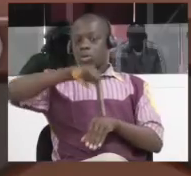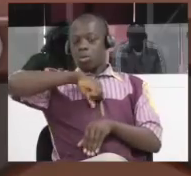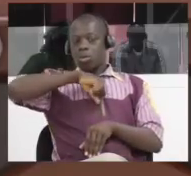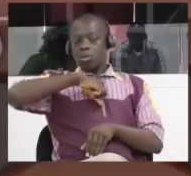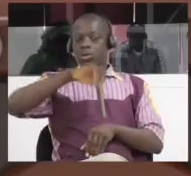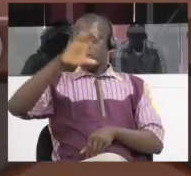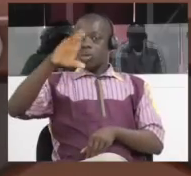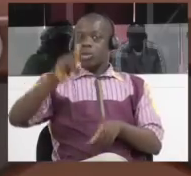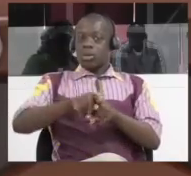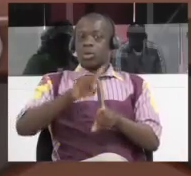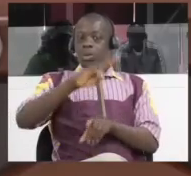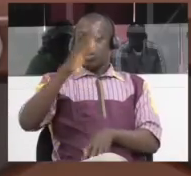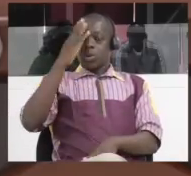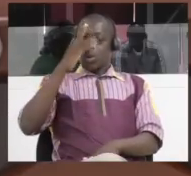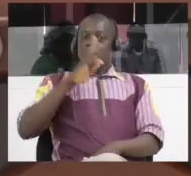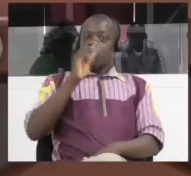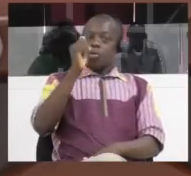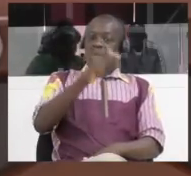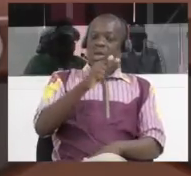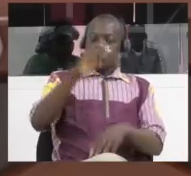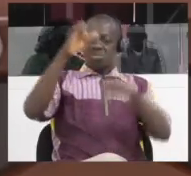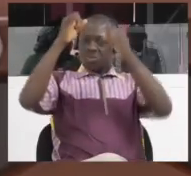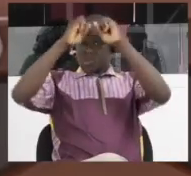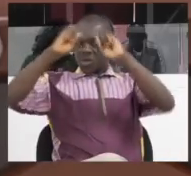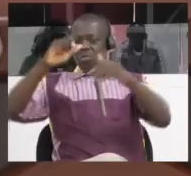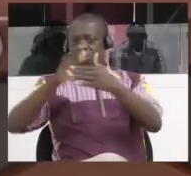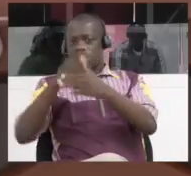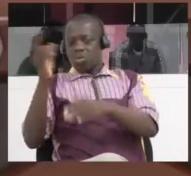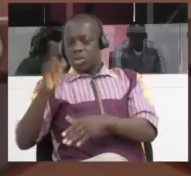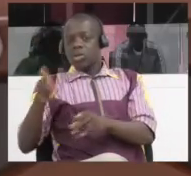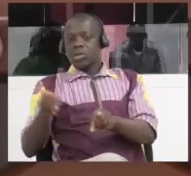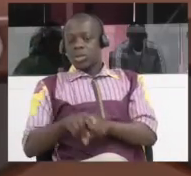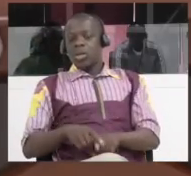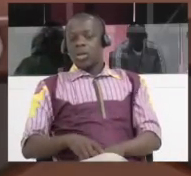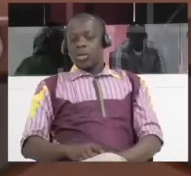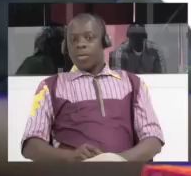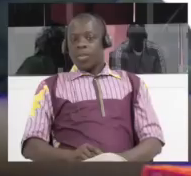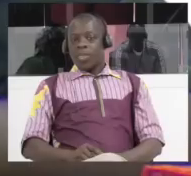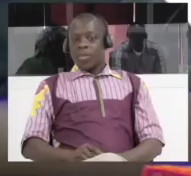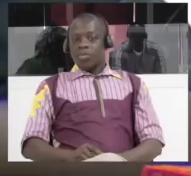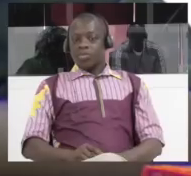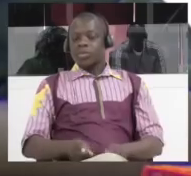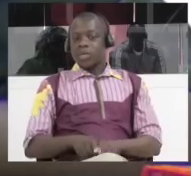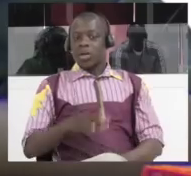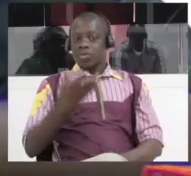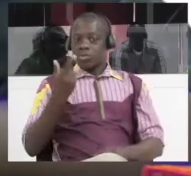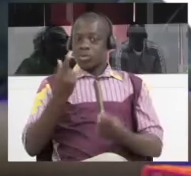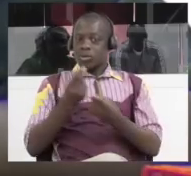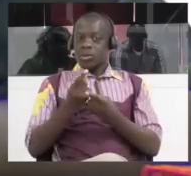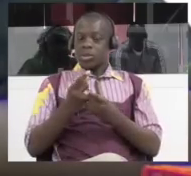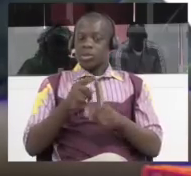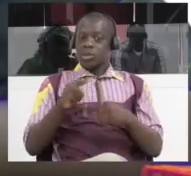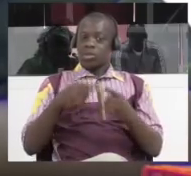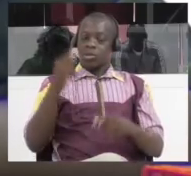know who was paying, whether it was our government or not, but certainly there is an X factor in terms of your pay and allowances. So